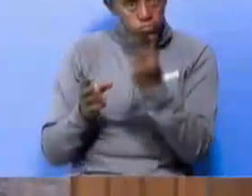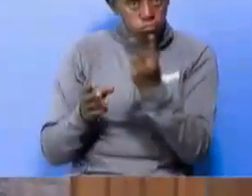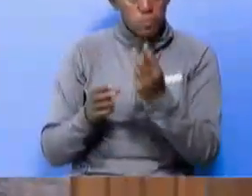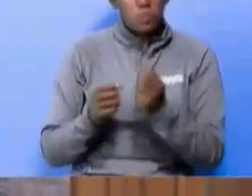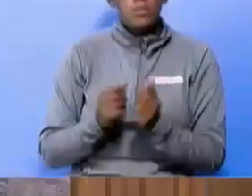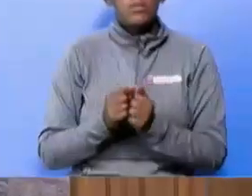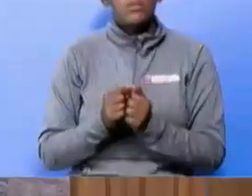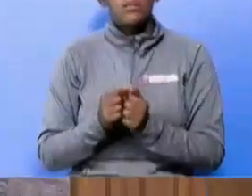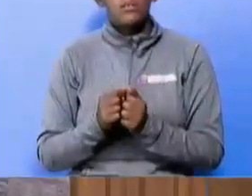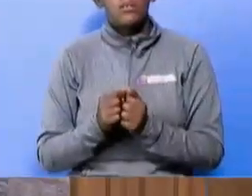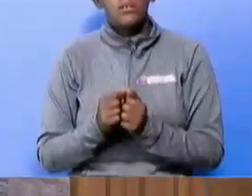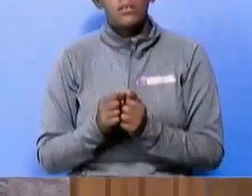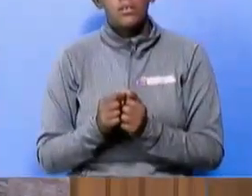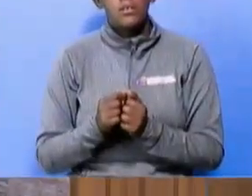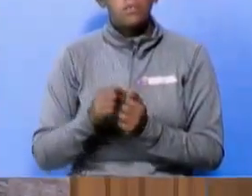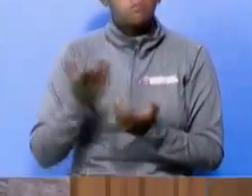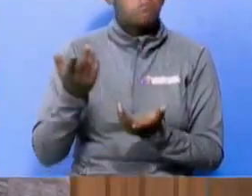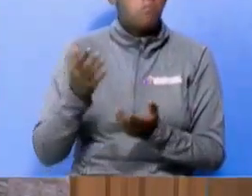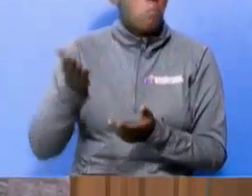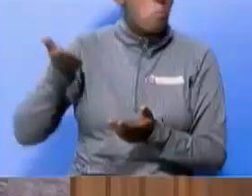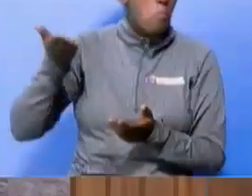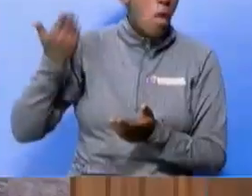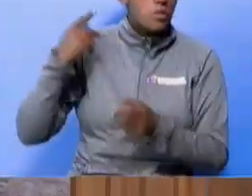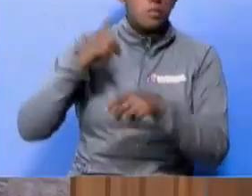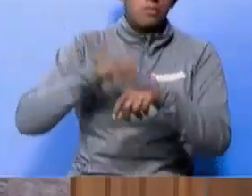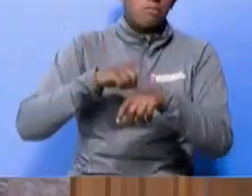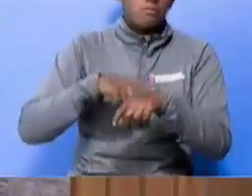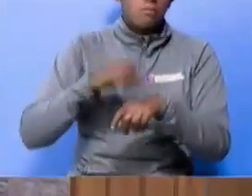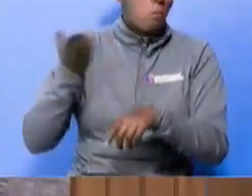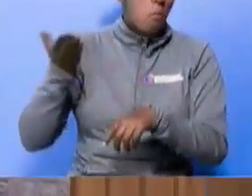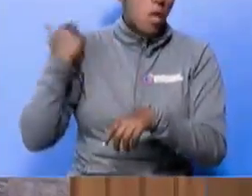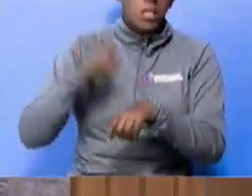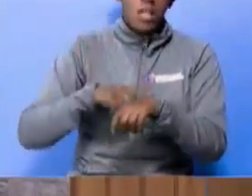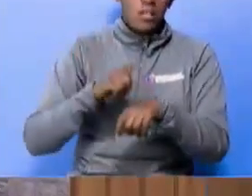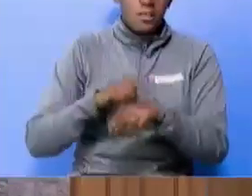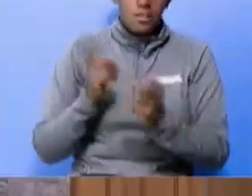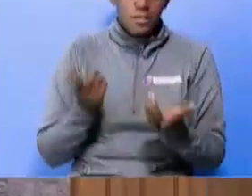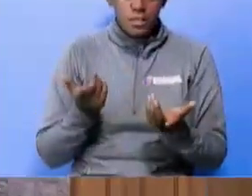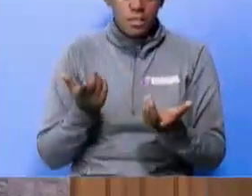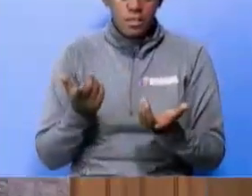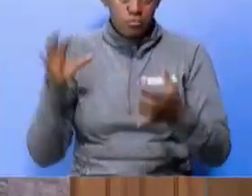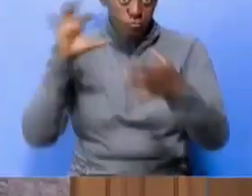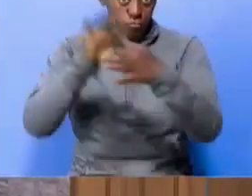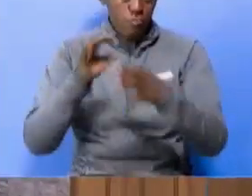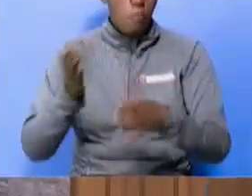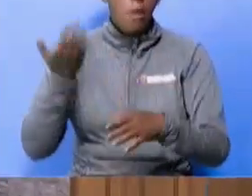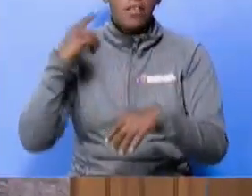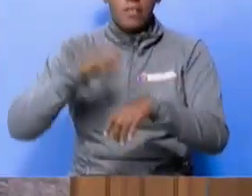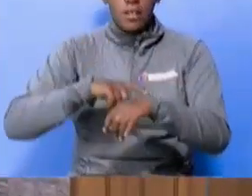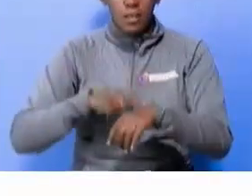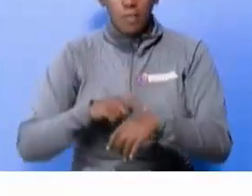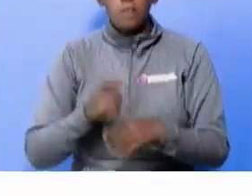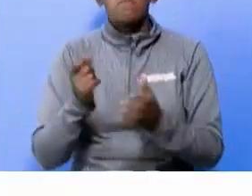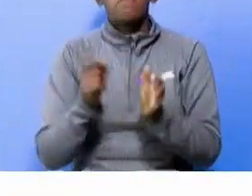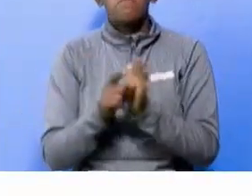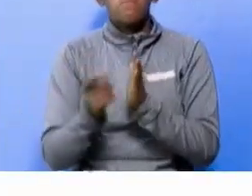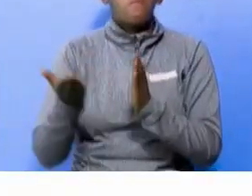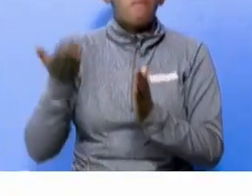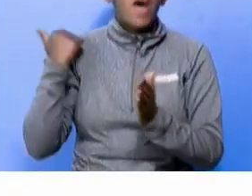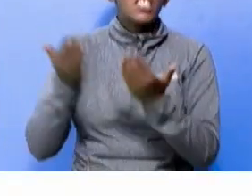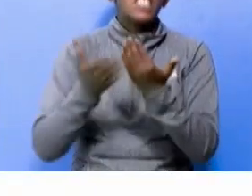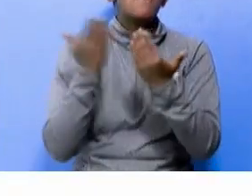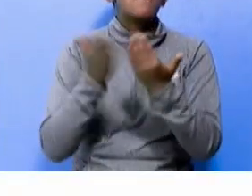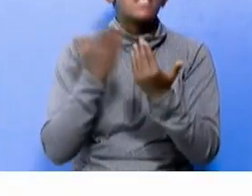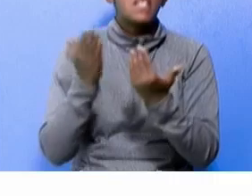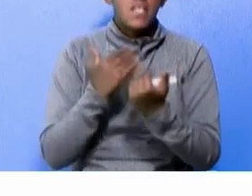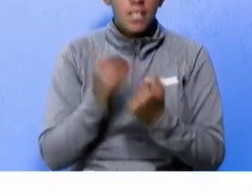to past tense. We are talking about past tense in this lesson. That is past simple,